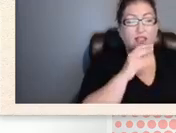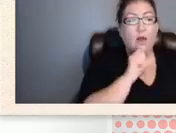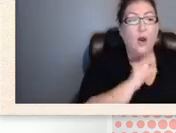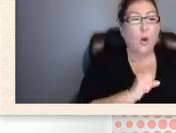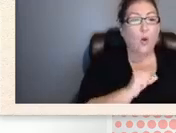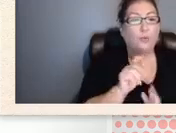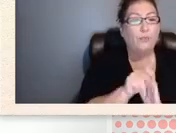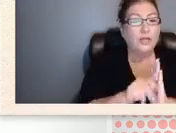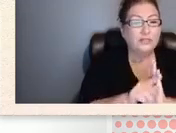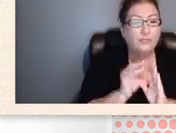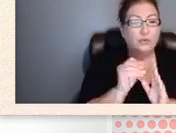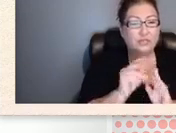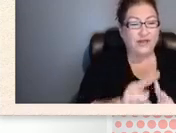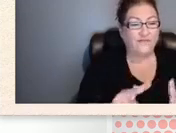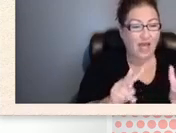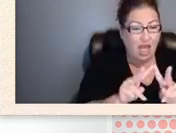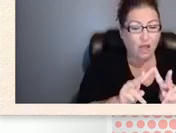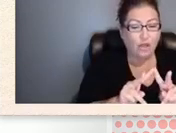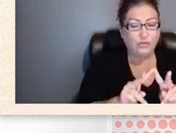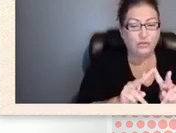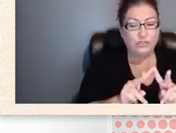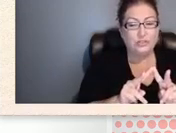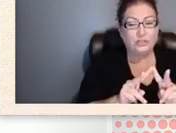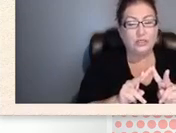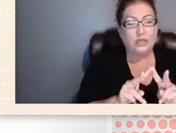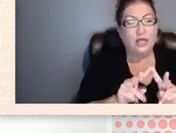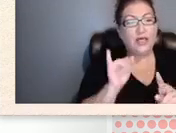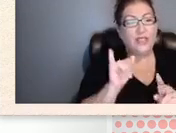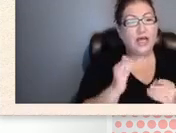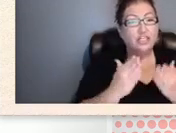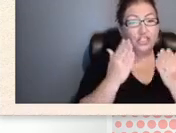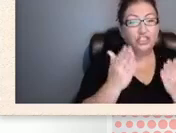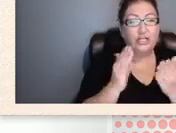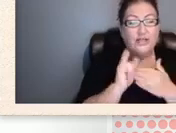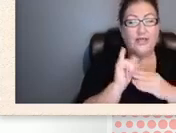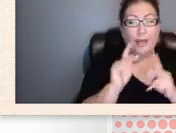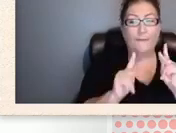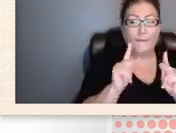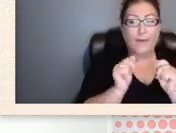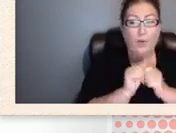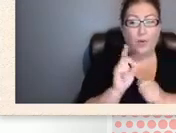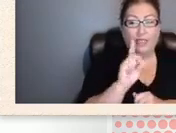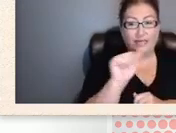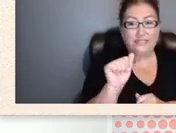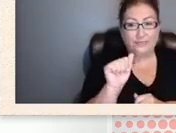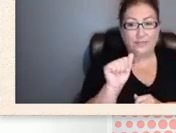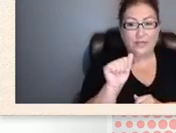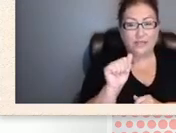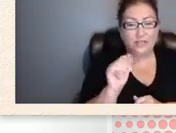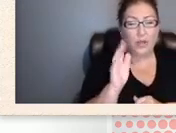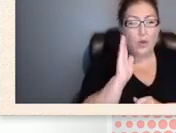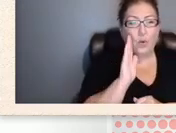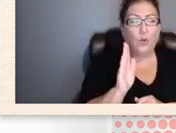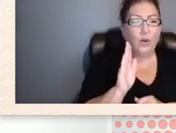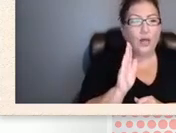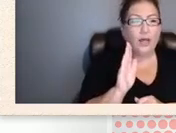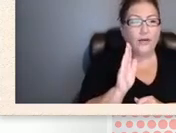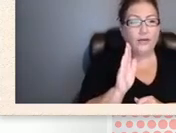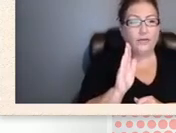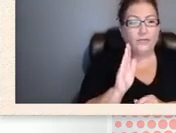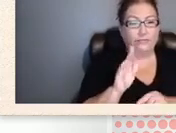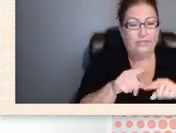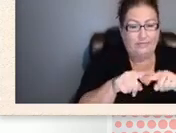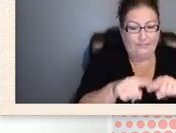and values suggested that people with disabilities were defective, they were dependent, they